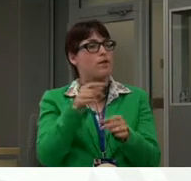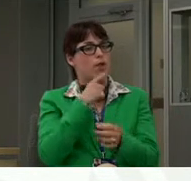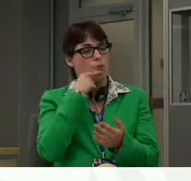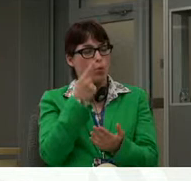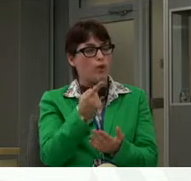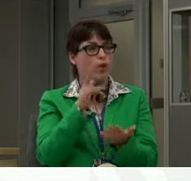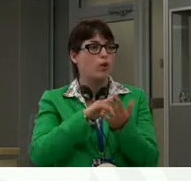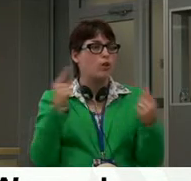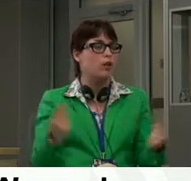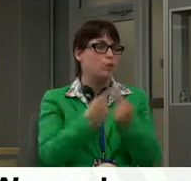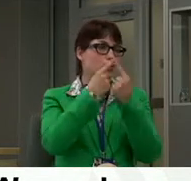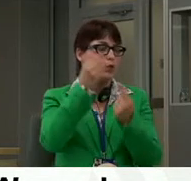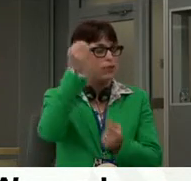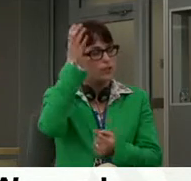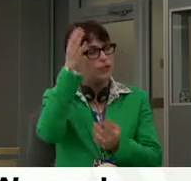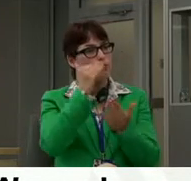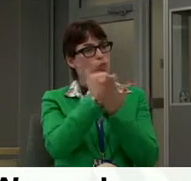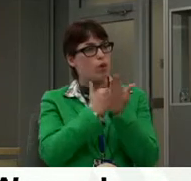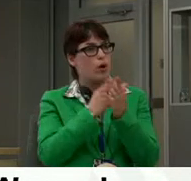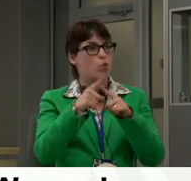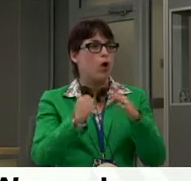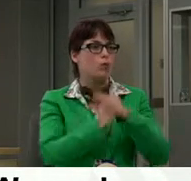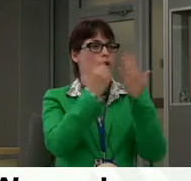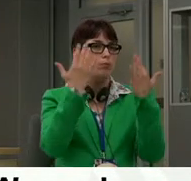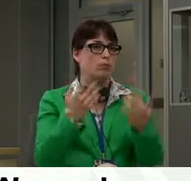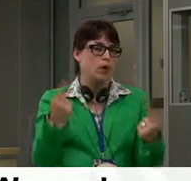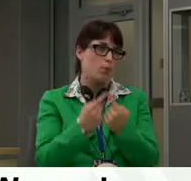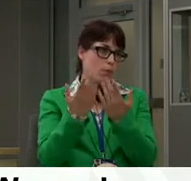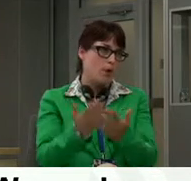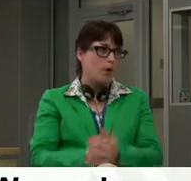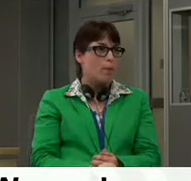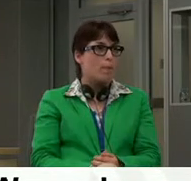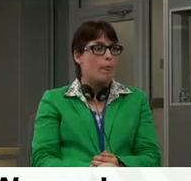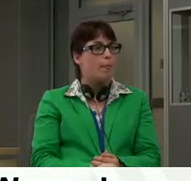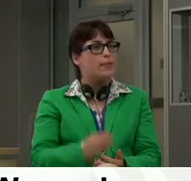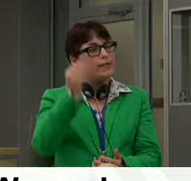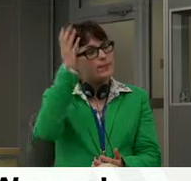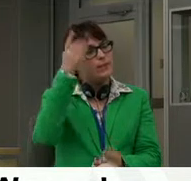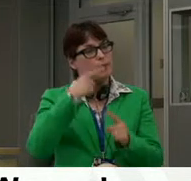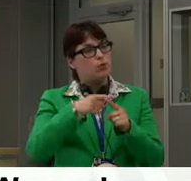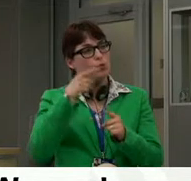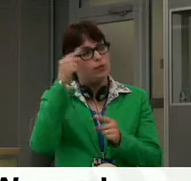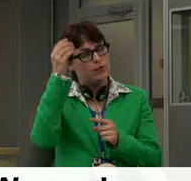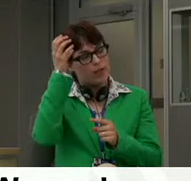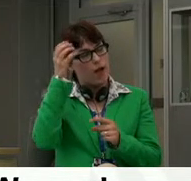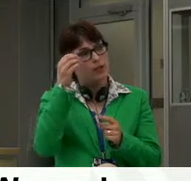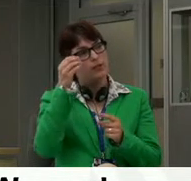We work on research to find the necessary and